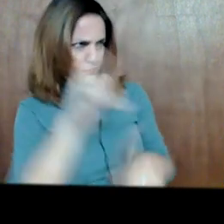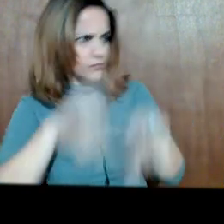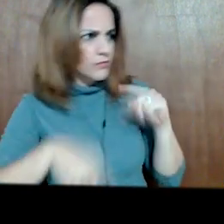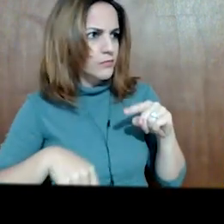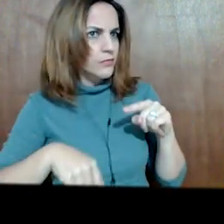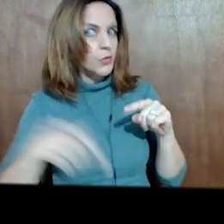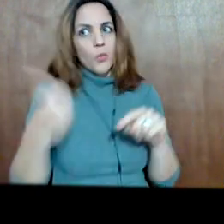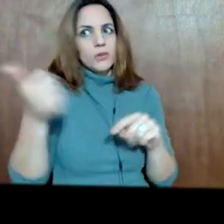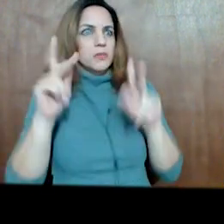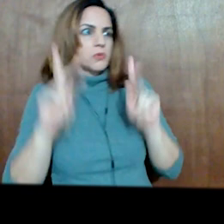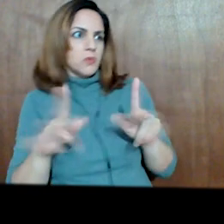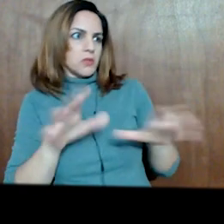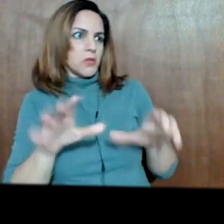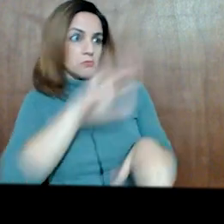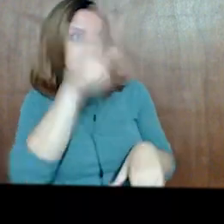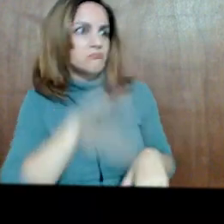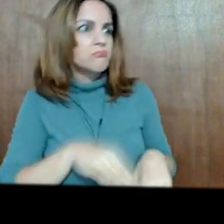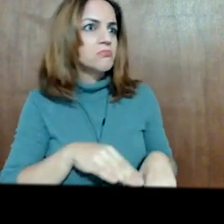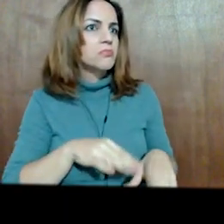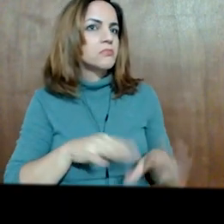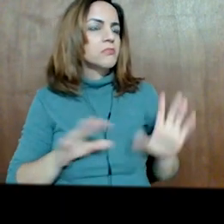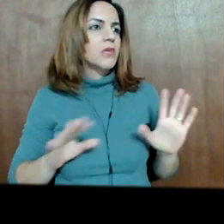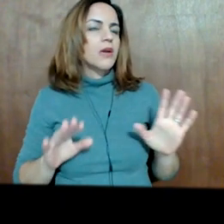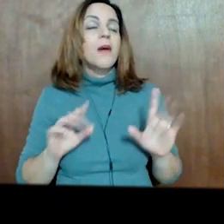And he said, yes, but we're going to.